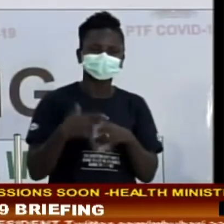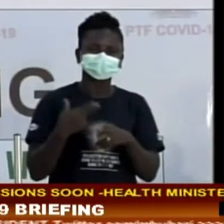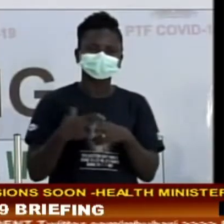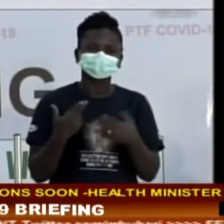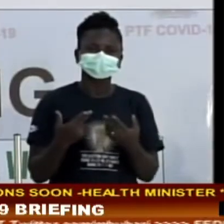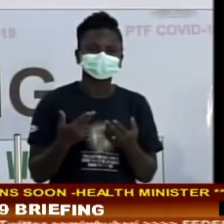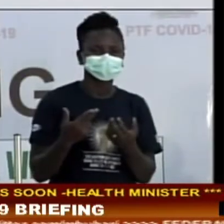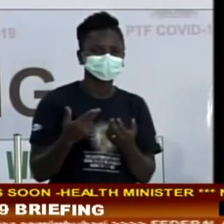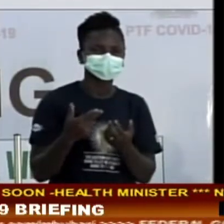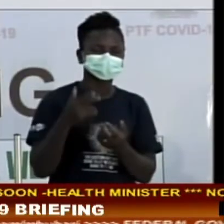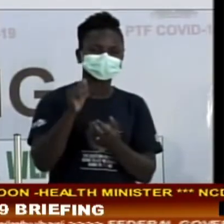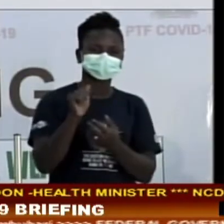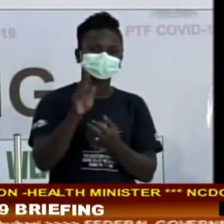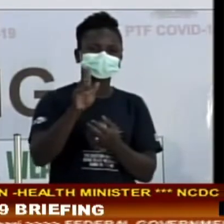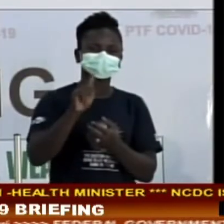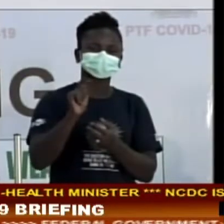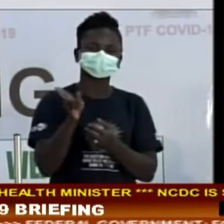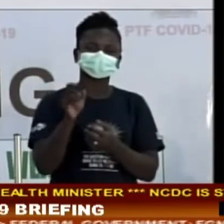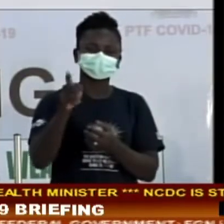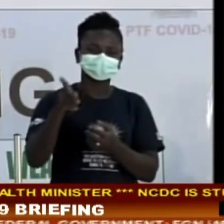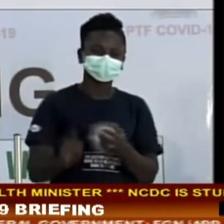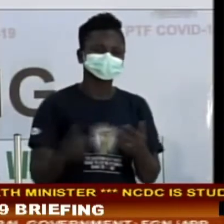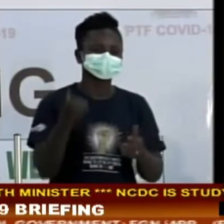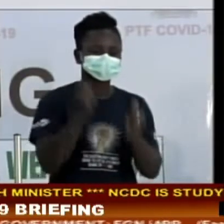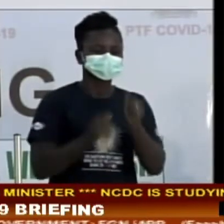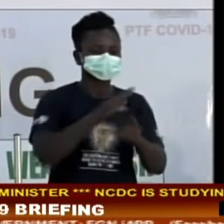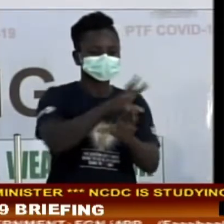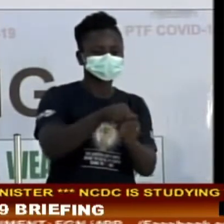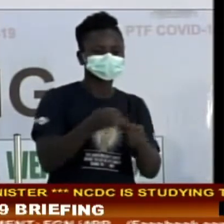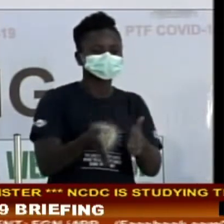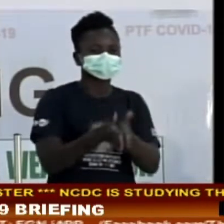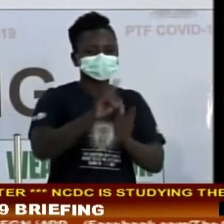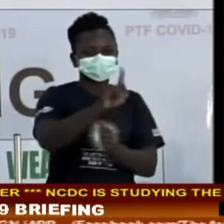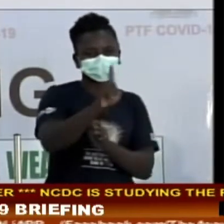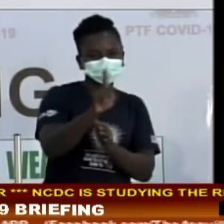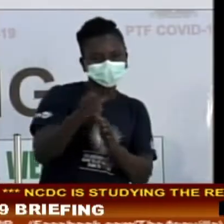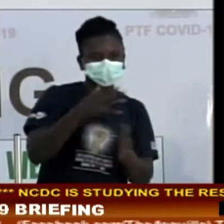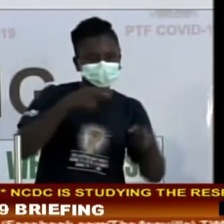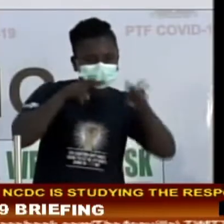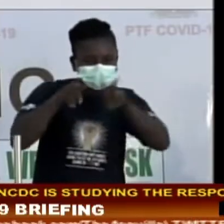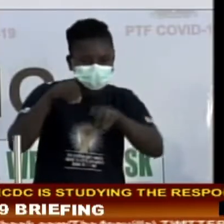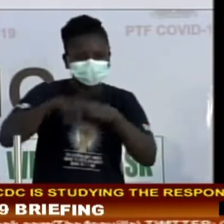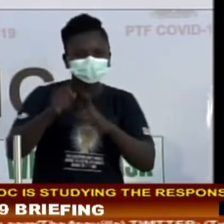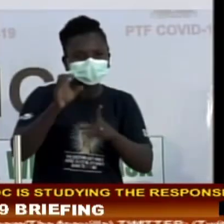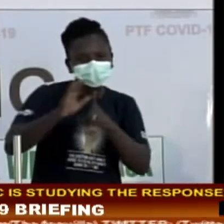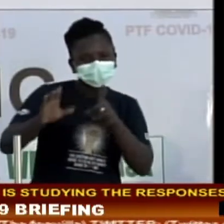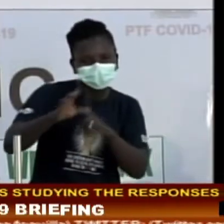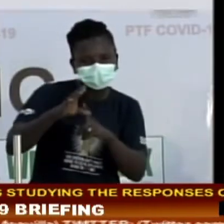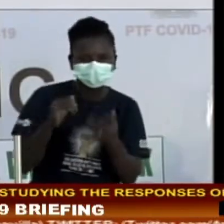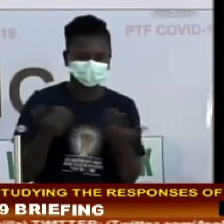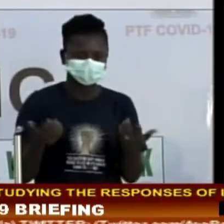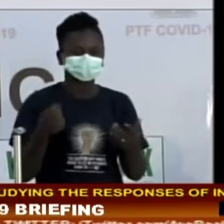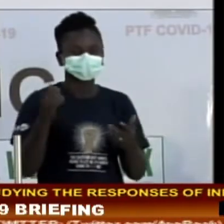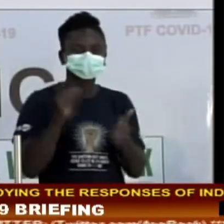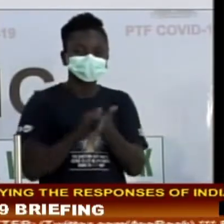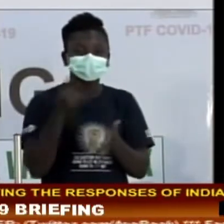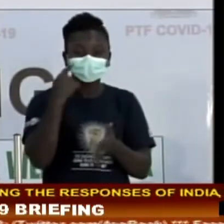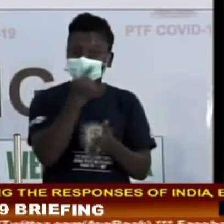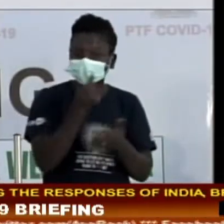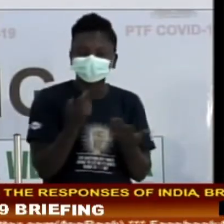autopsy which involves asking questions and looking into the circumstances that eyewitnesses can